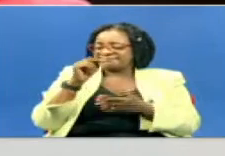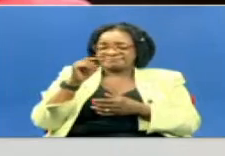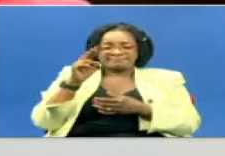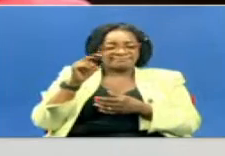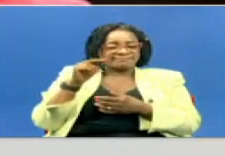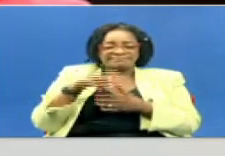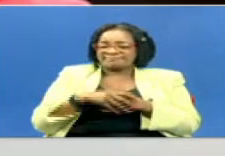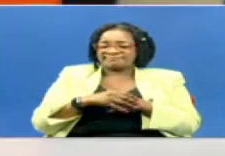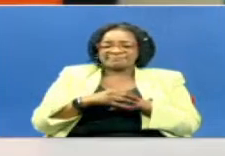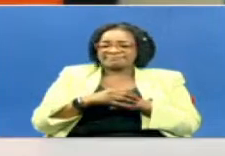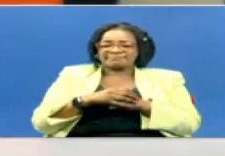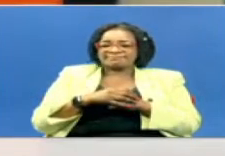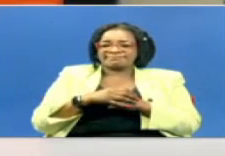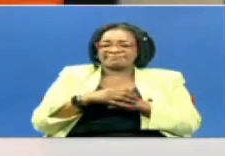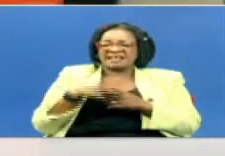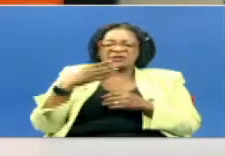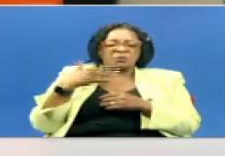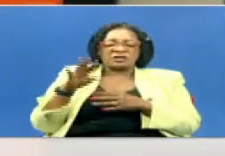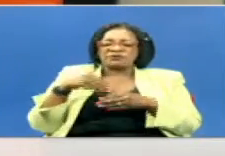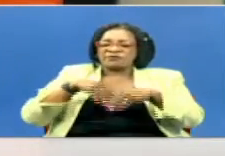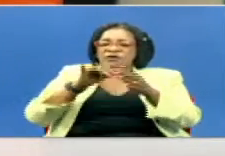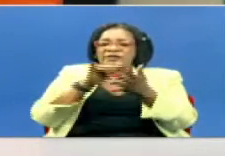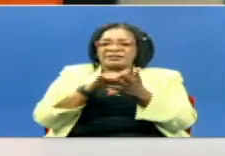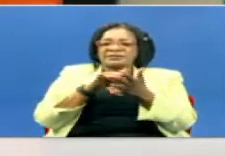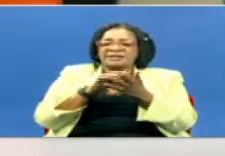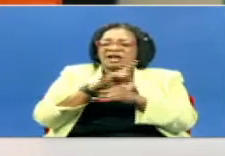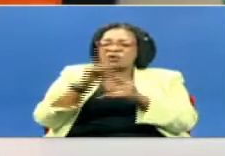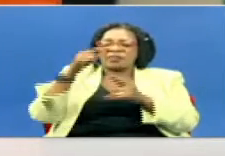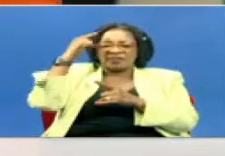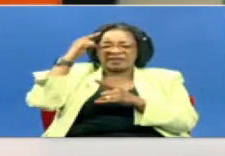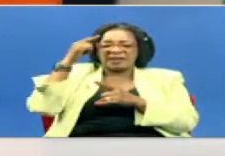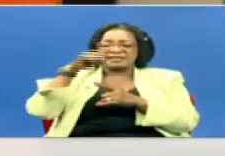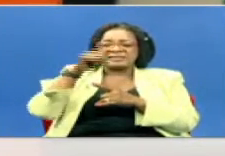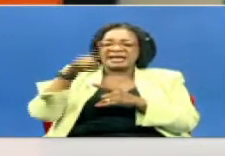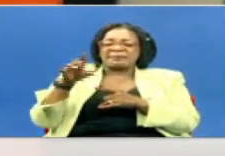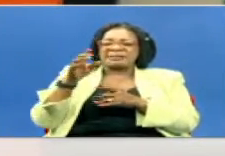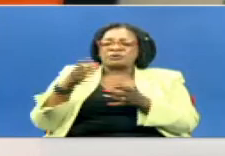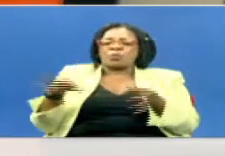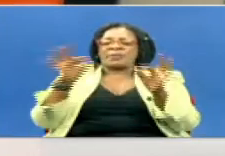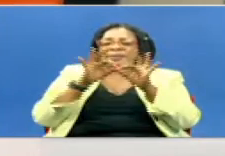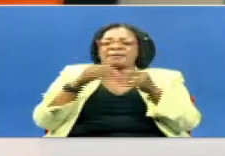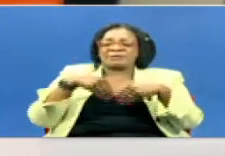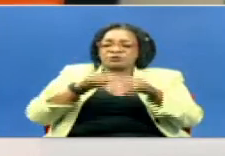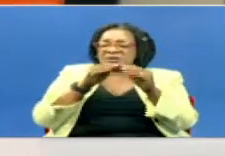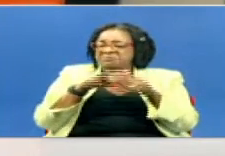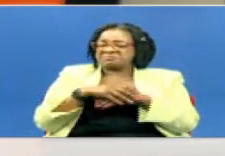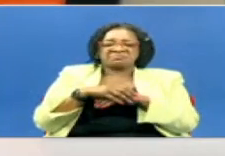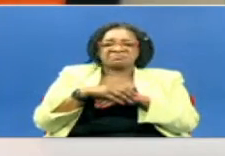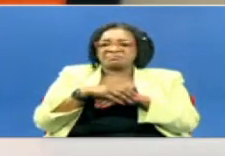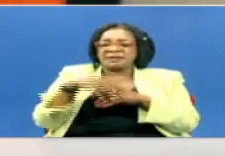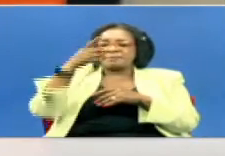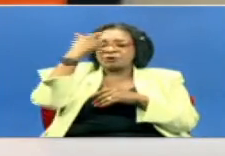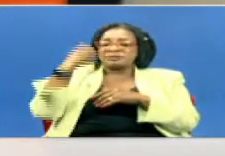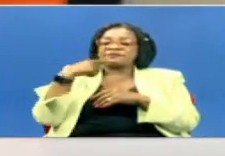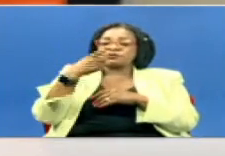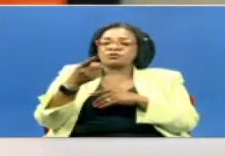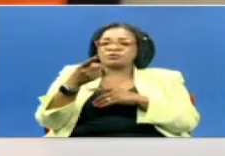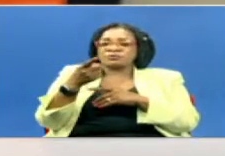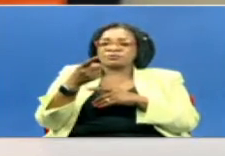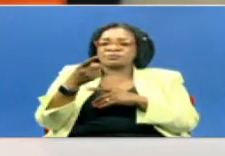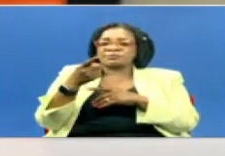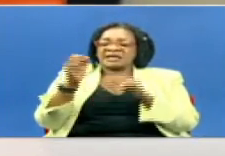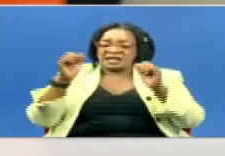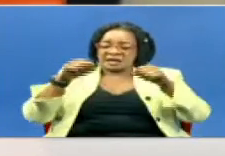No, I don't want to follow that. I don't think Zainab is even worthy pursuing, because I've just told you, I agree with